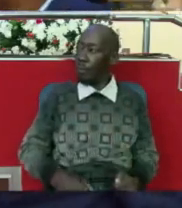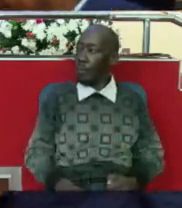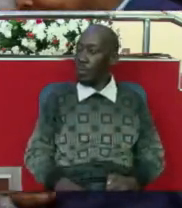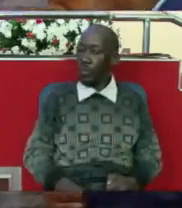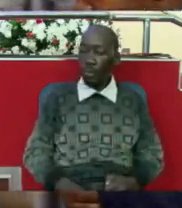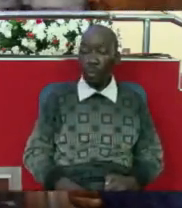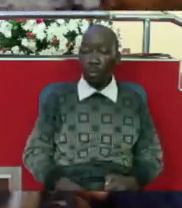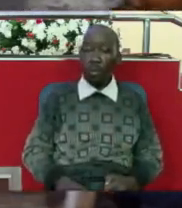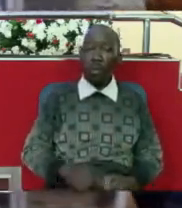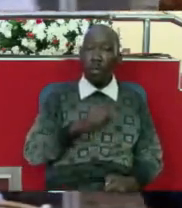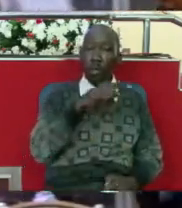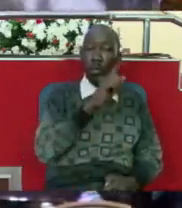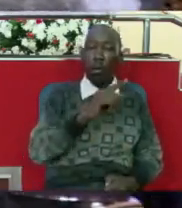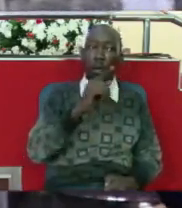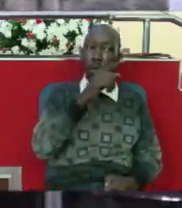Raise your hand.